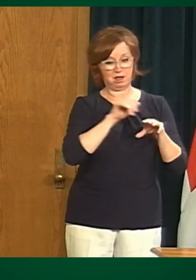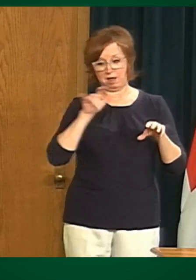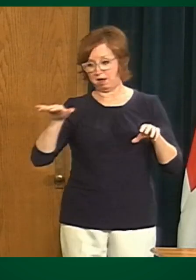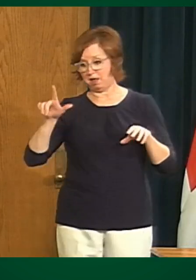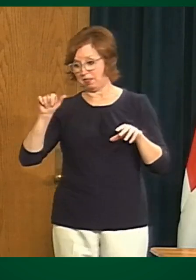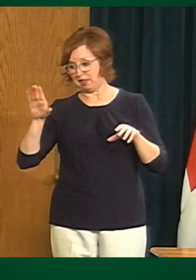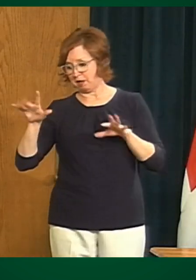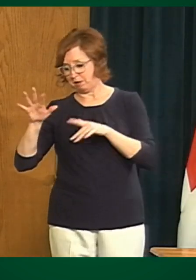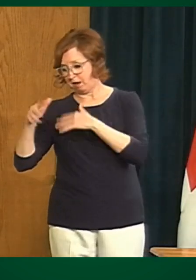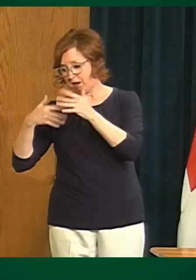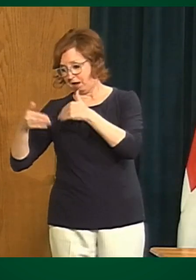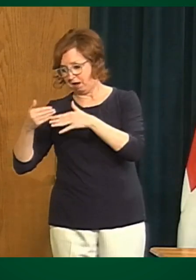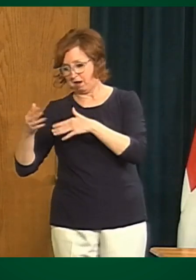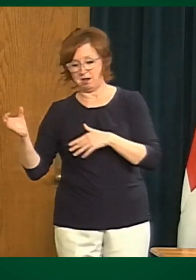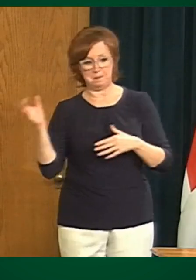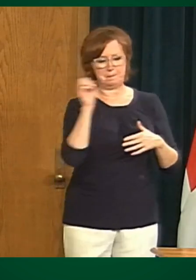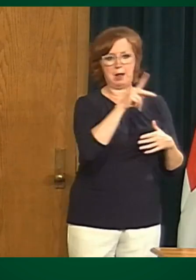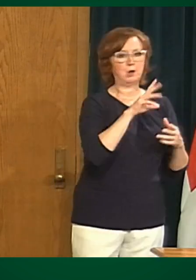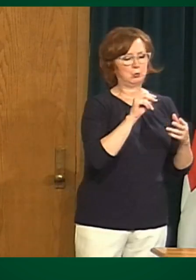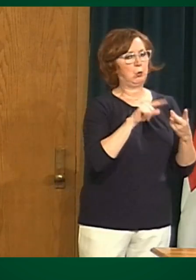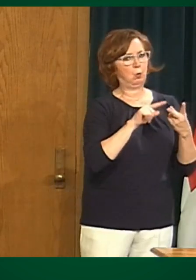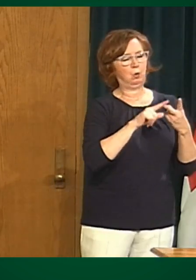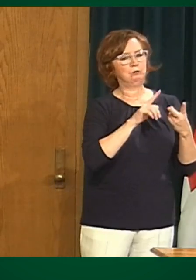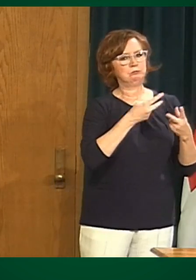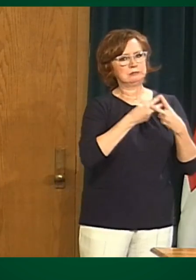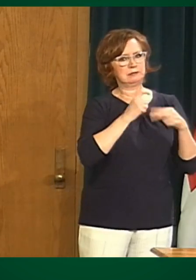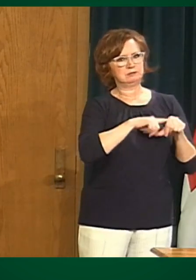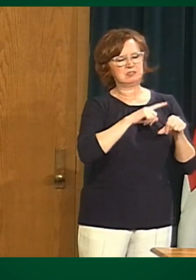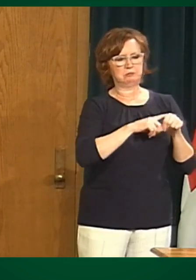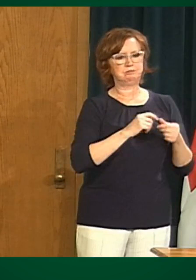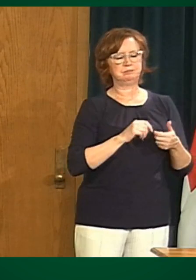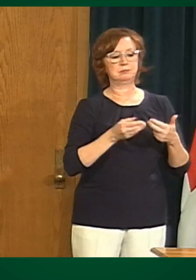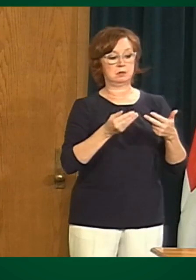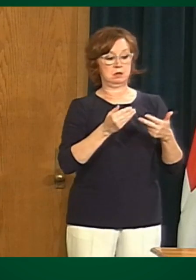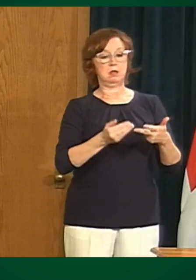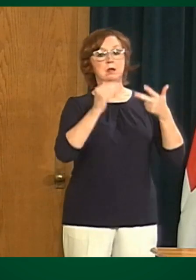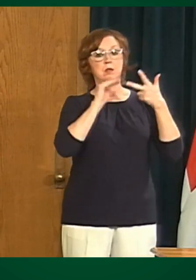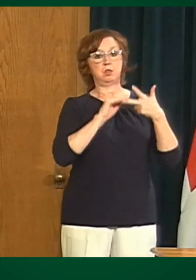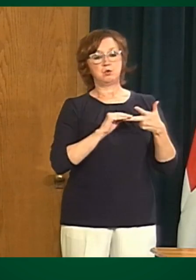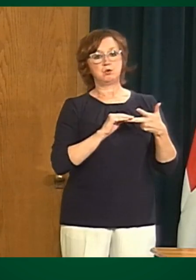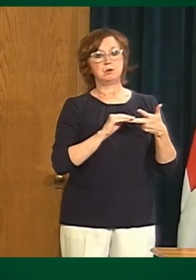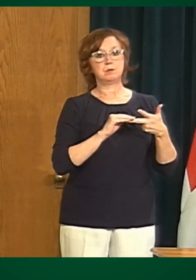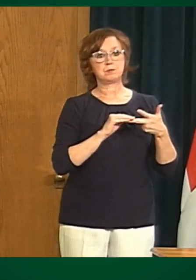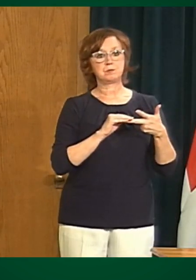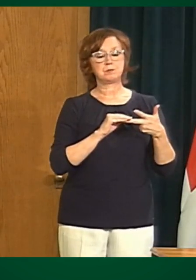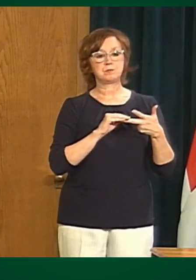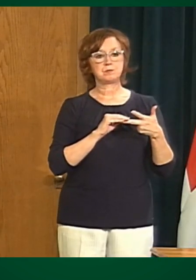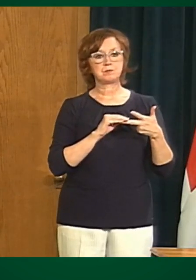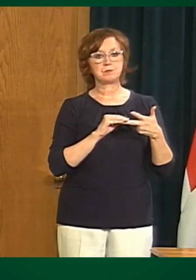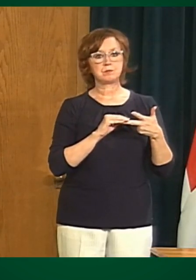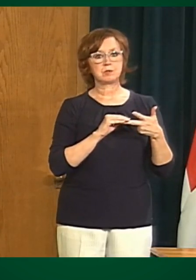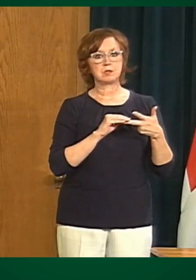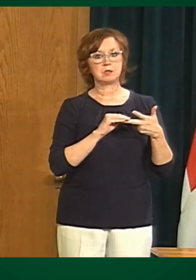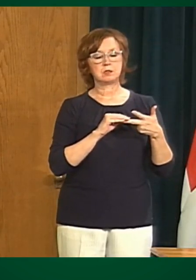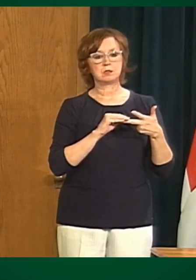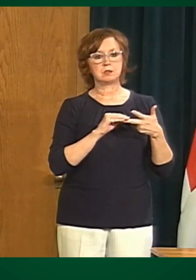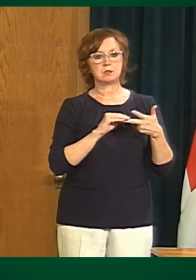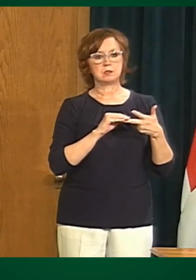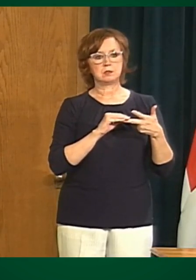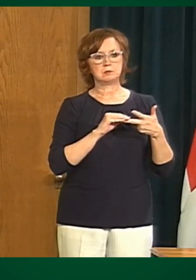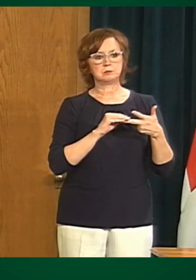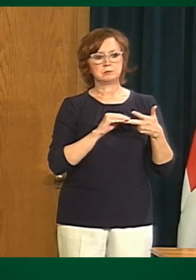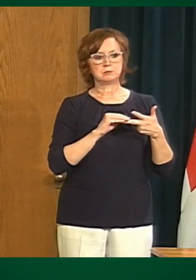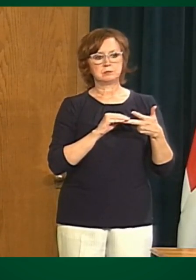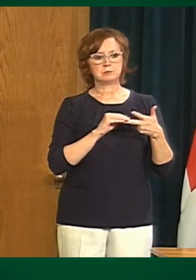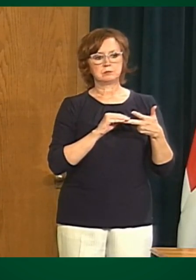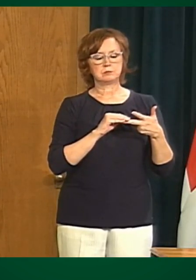by itself an achievement. In addition to that, we already started the system, like this approach for active case